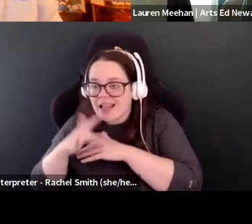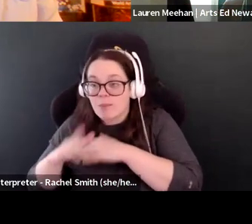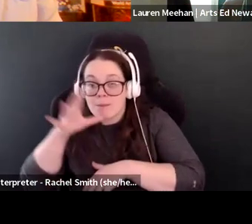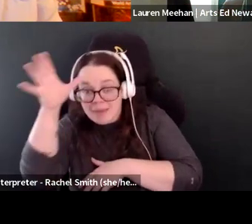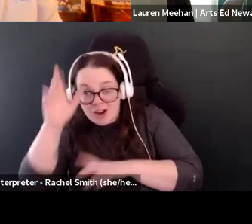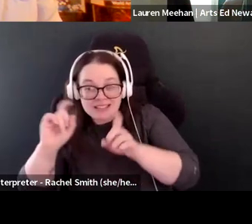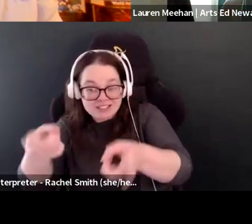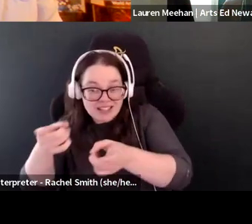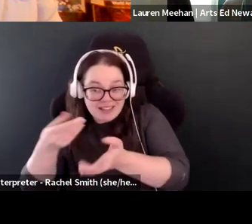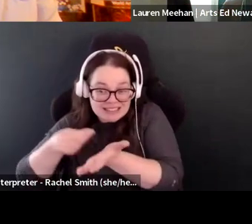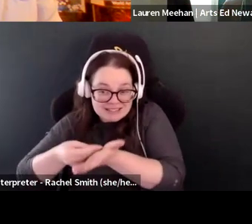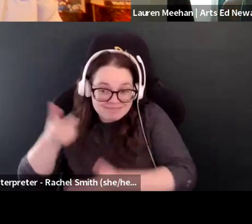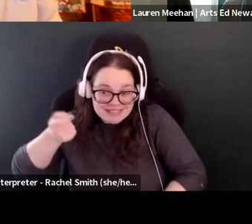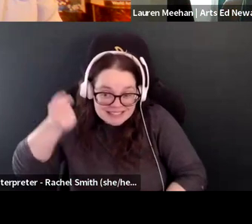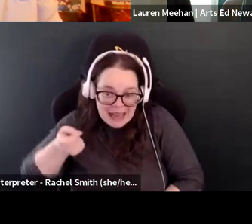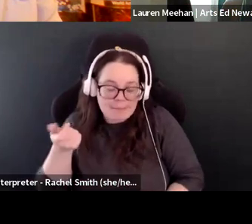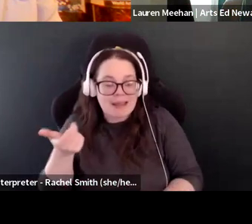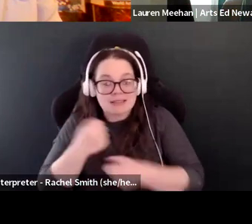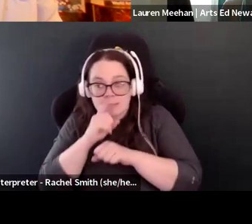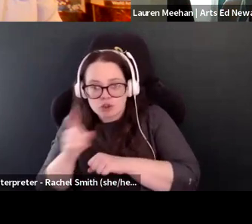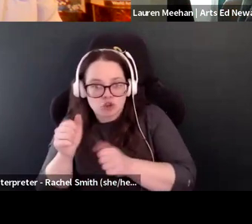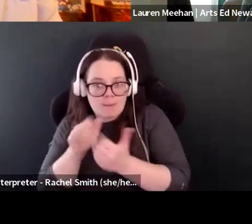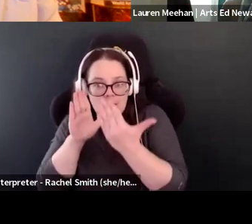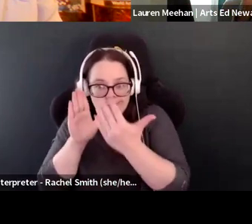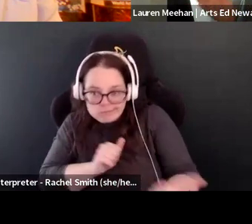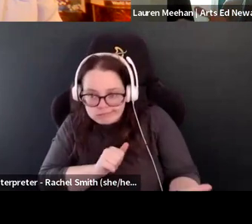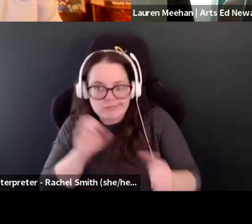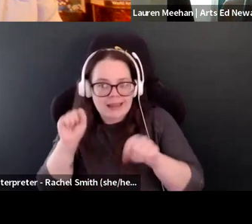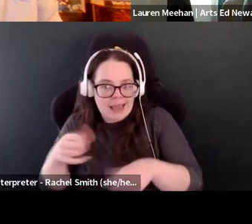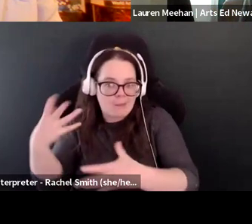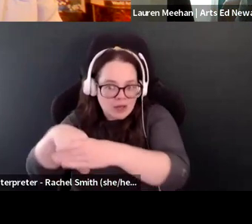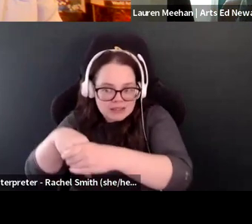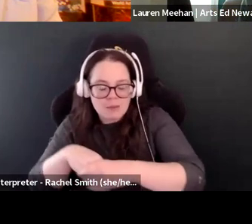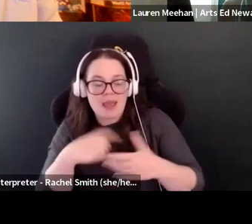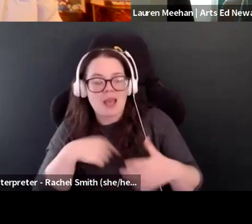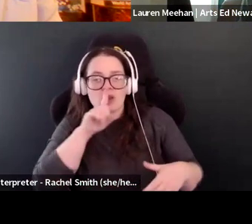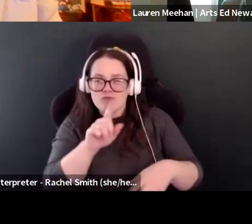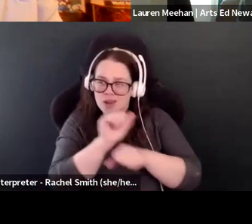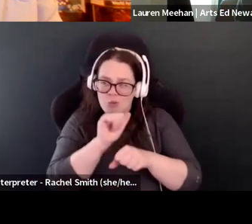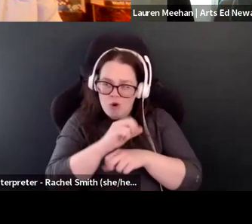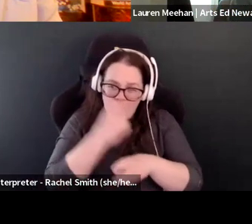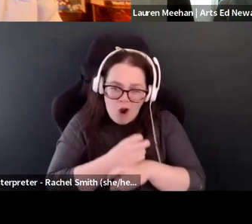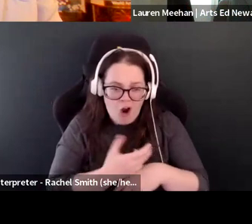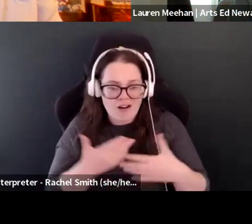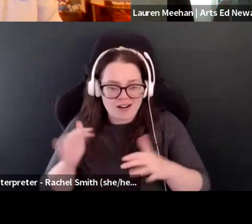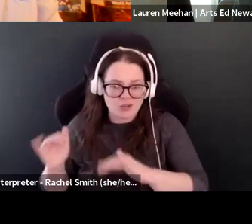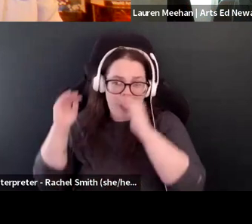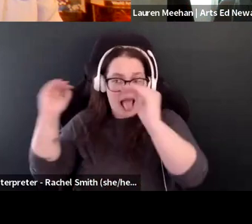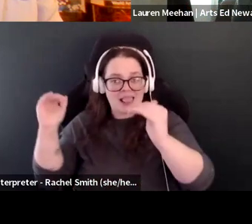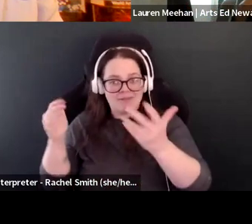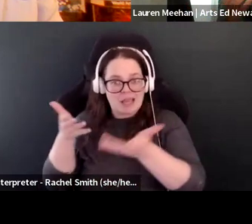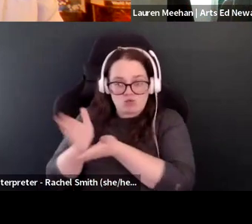them to participate, and really work hard to elevate, what are your rights in terms of an education in our